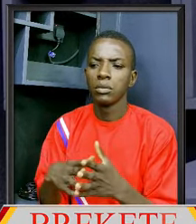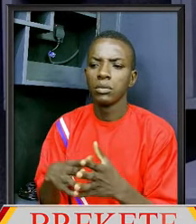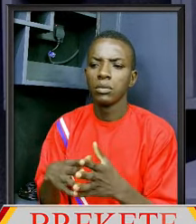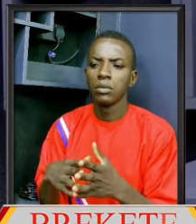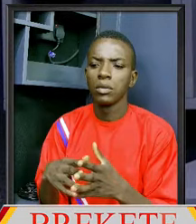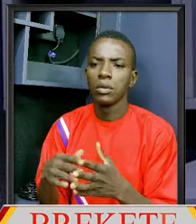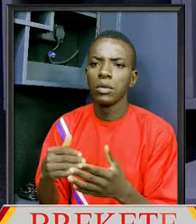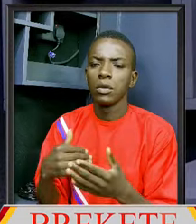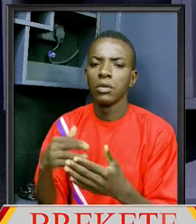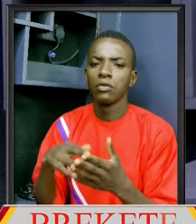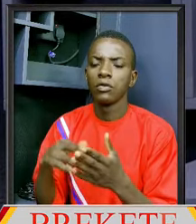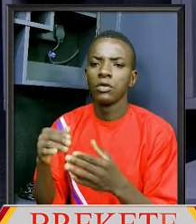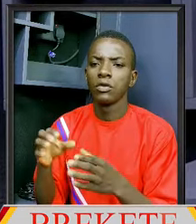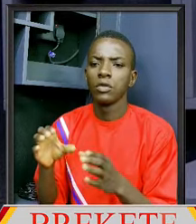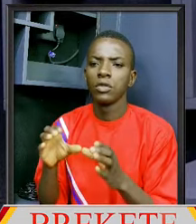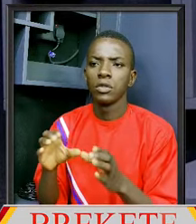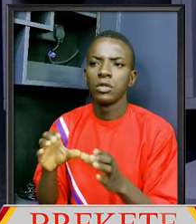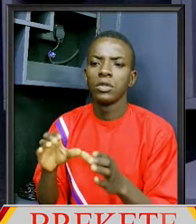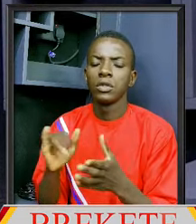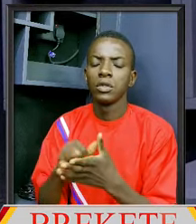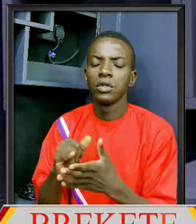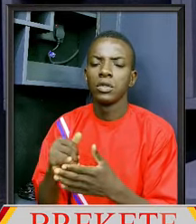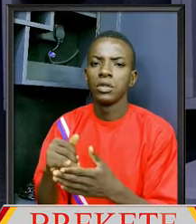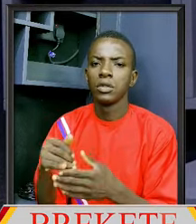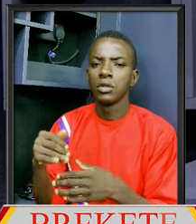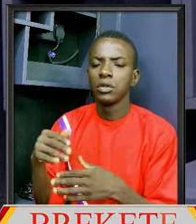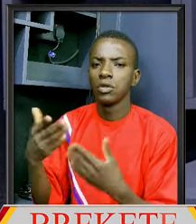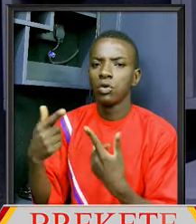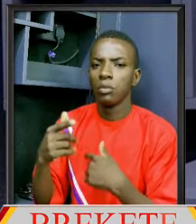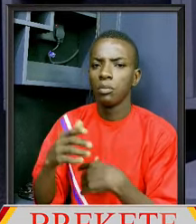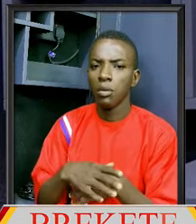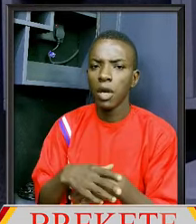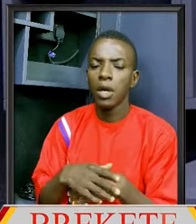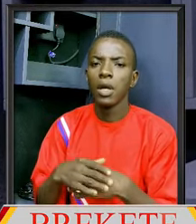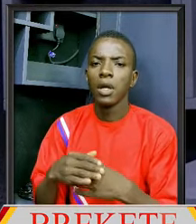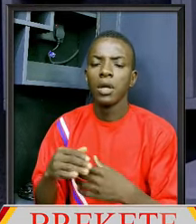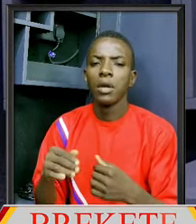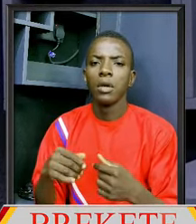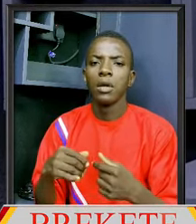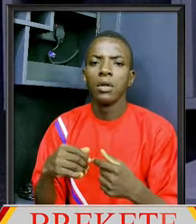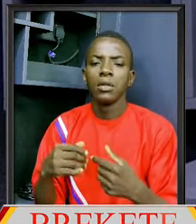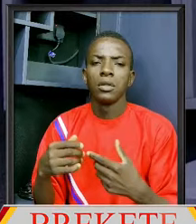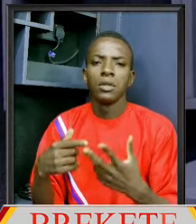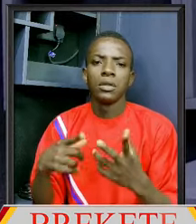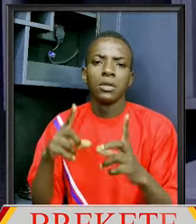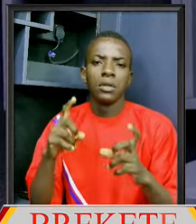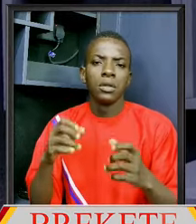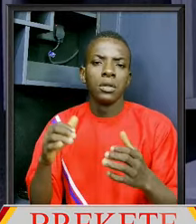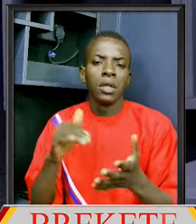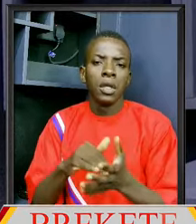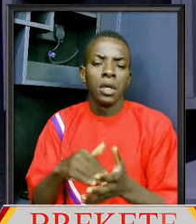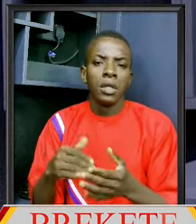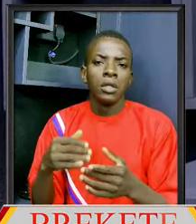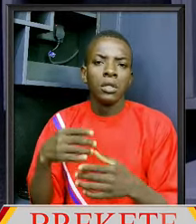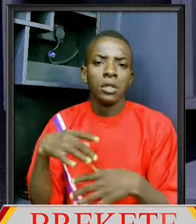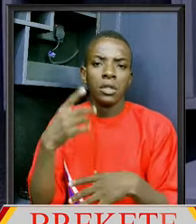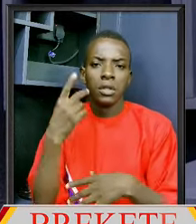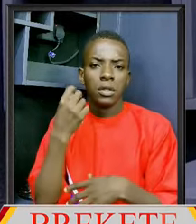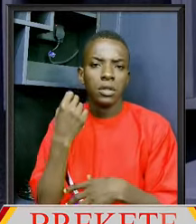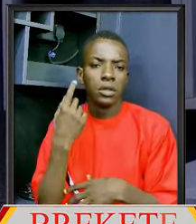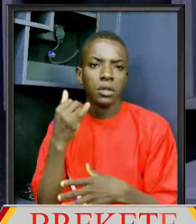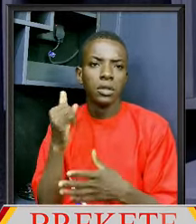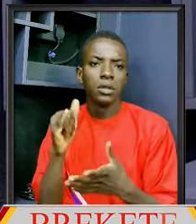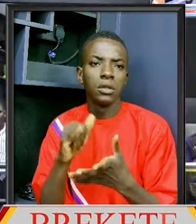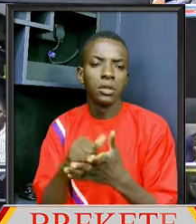They get results, get certificates. Mm-hmm. Now they can go back, go do the test again, come find out, say,